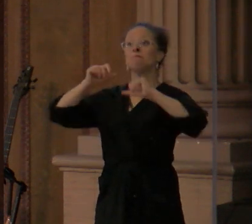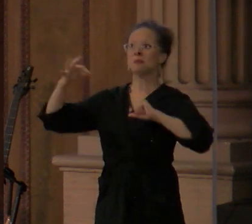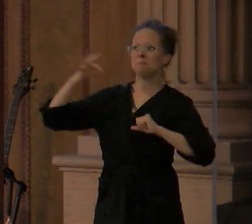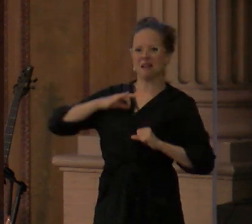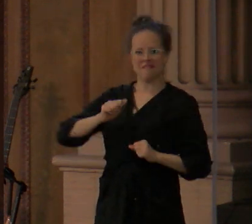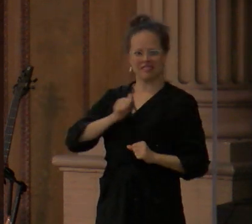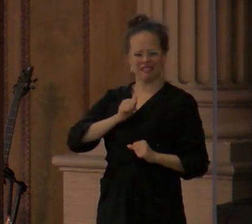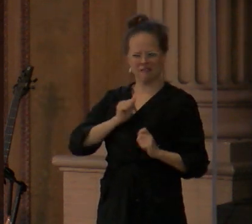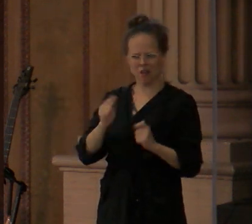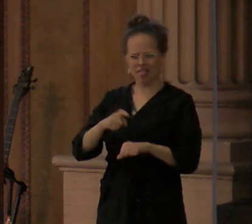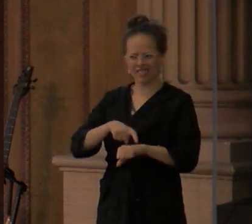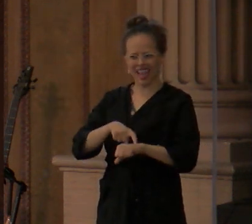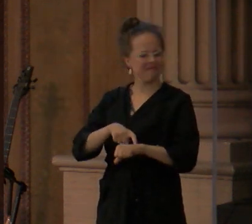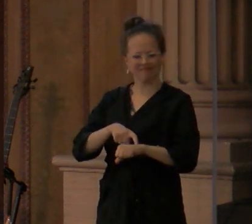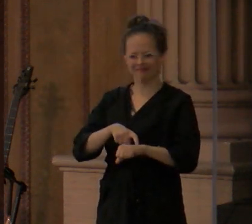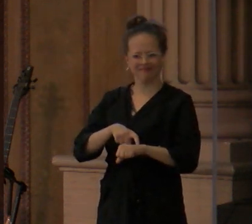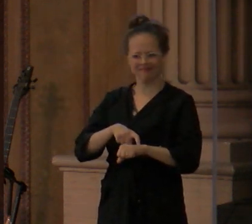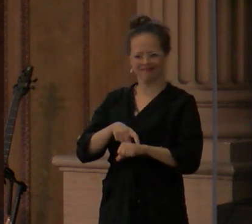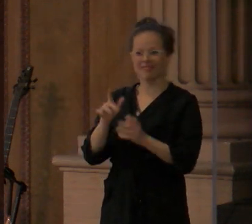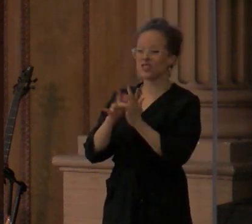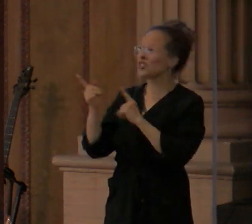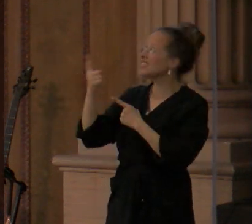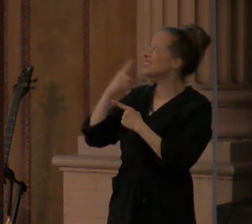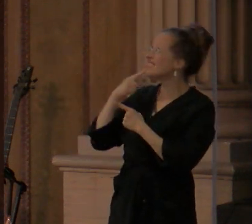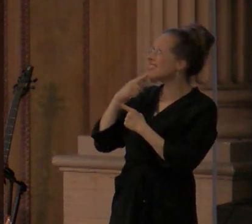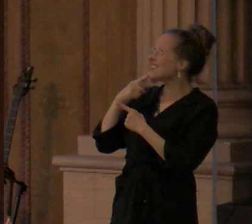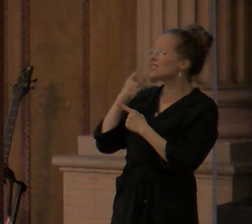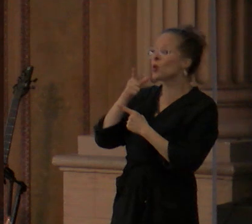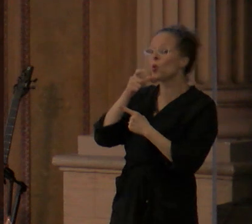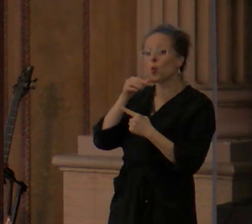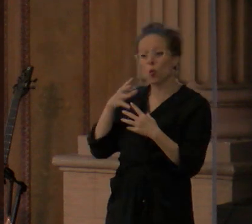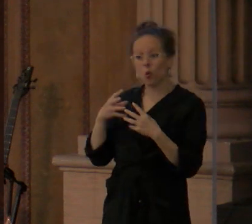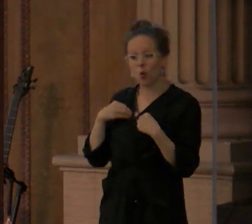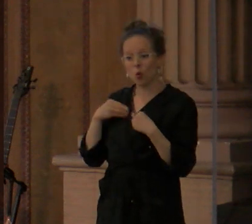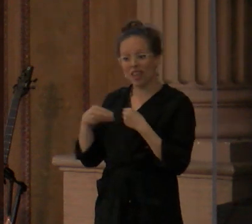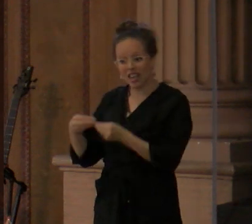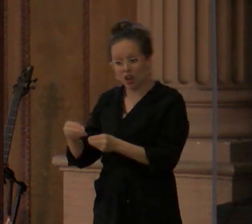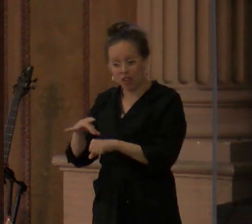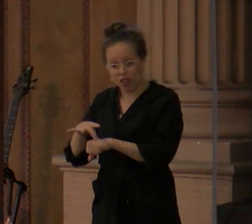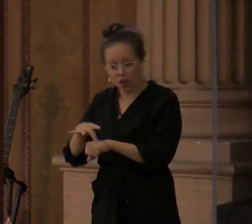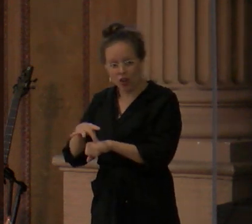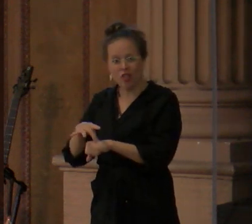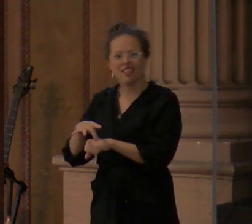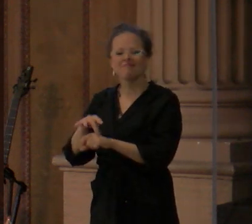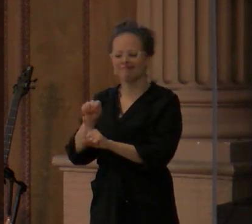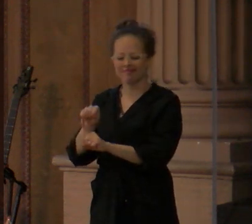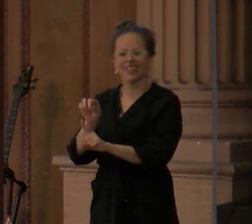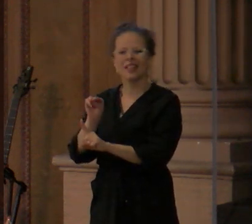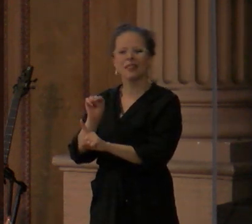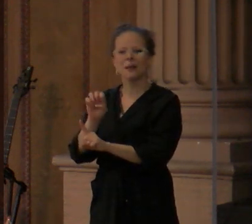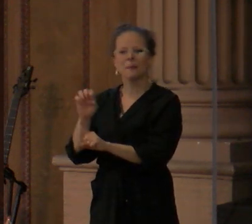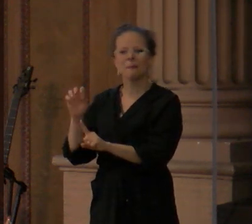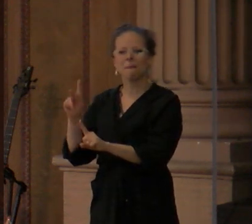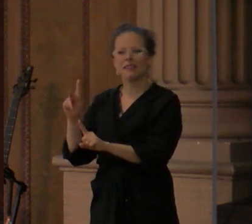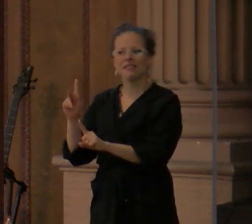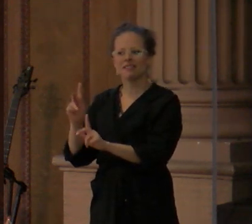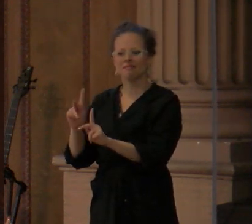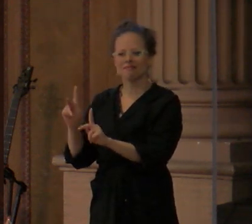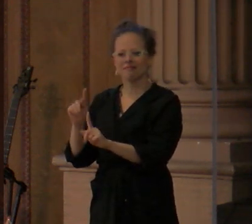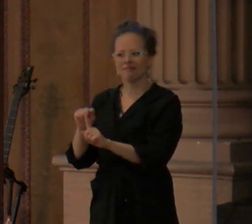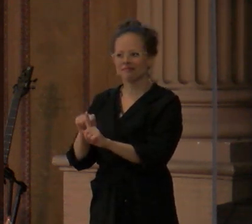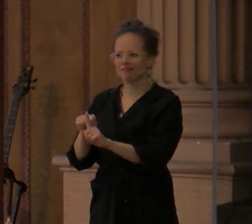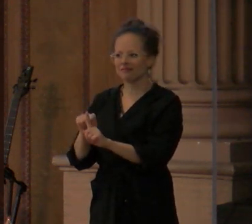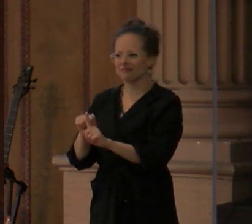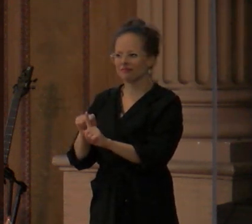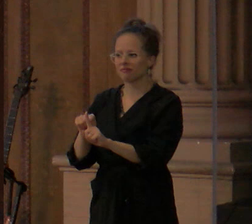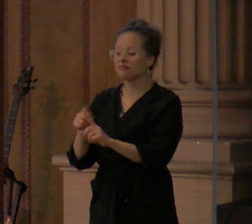Jesus says it's the meek who inherit the earth. So life in this kingdom together is very different. The citizens of